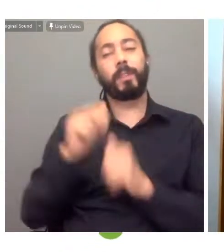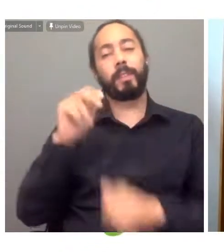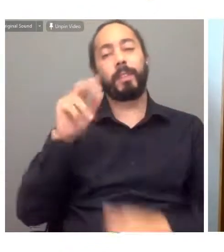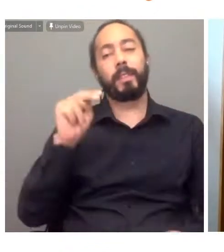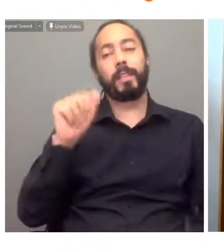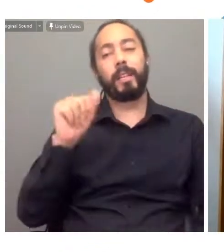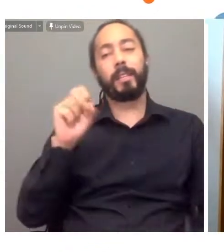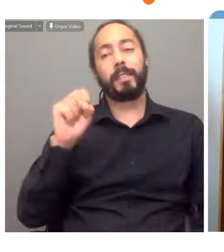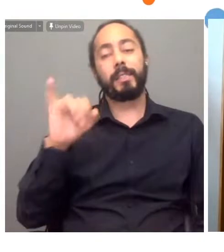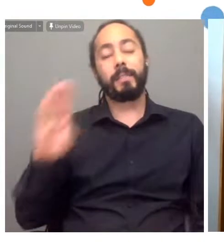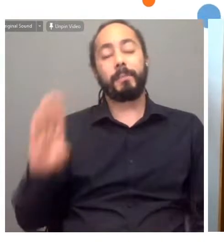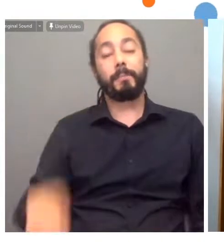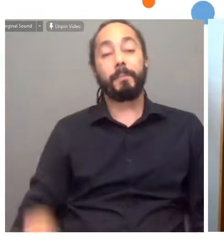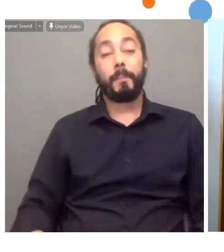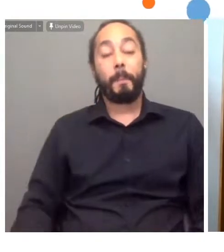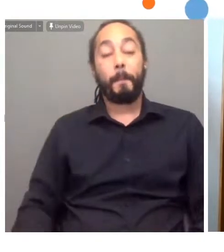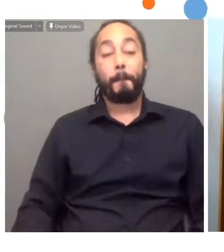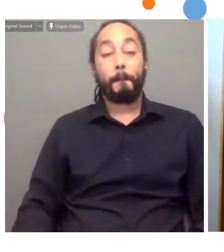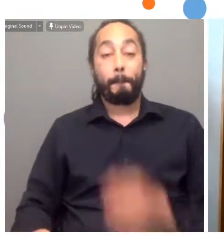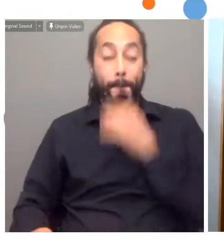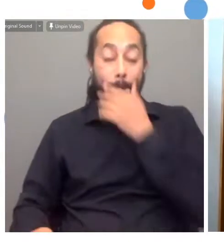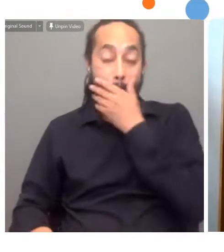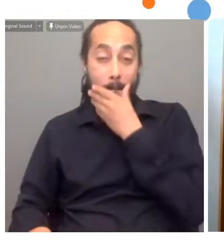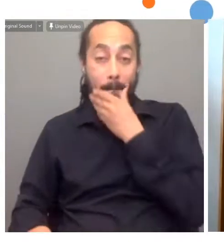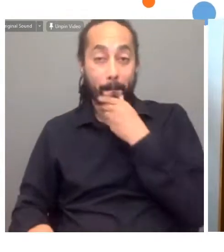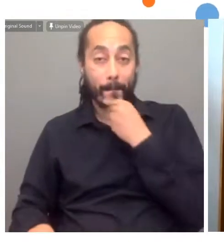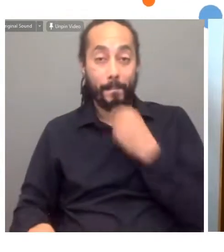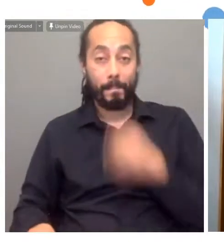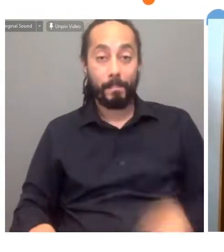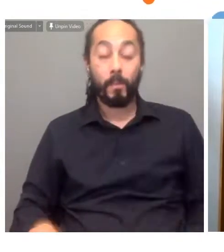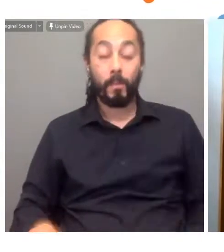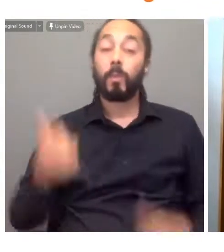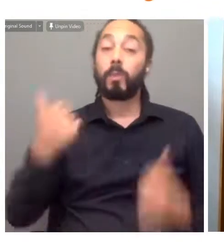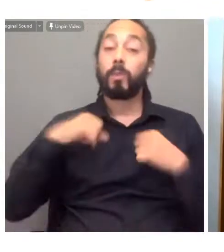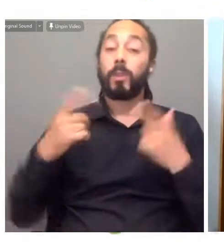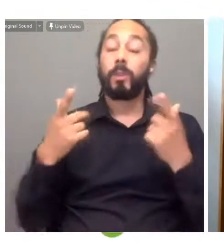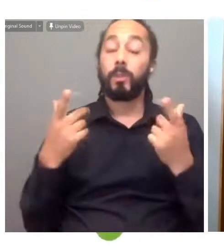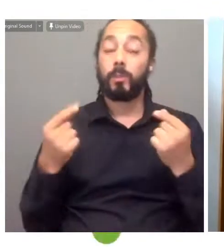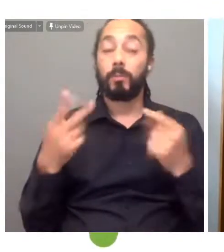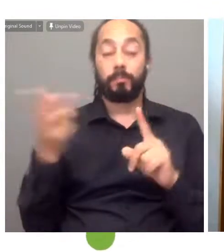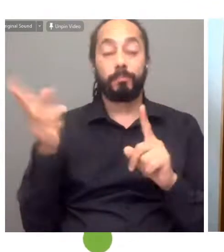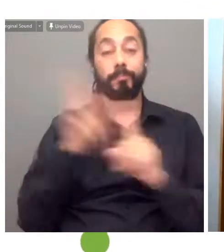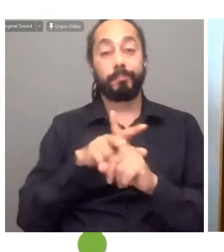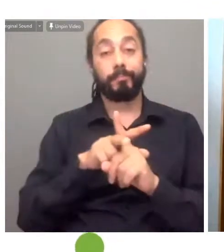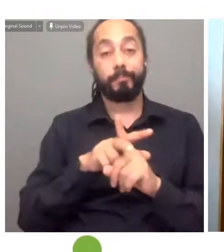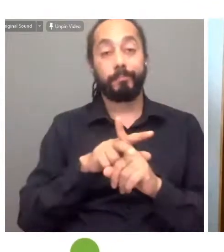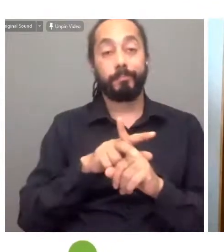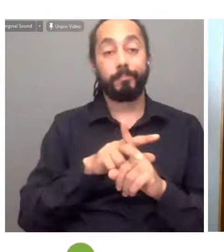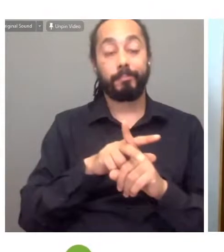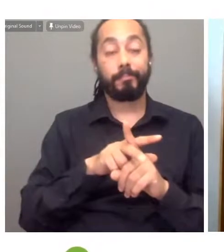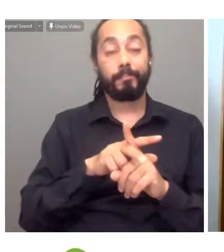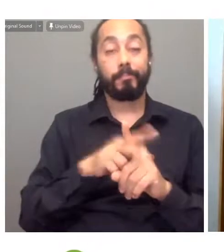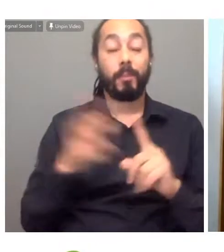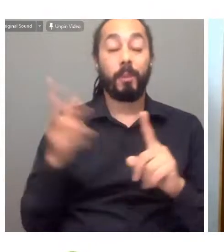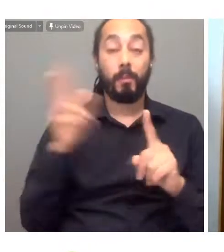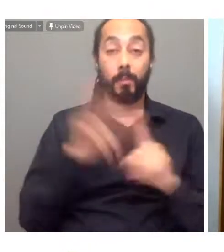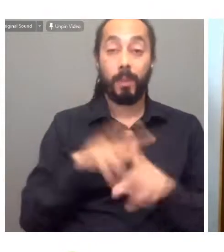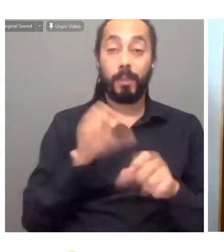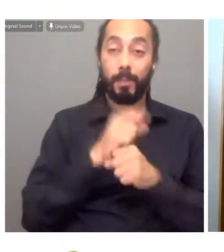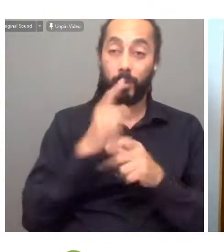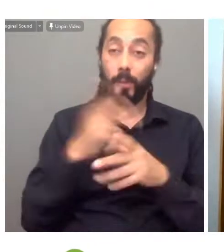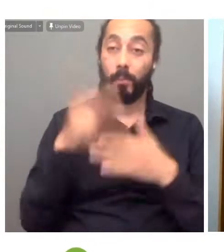programs to ensure that they are successful, that they are achieving the objectives they're designed to. So